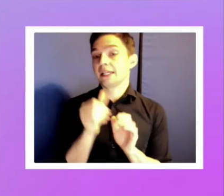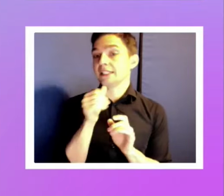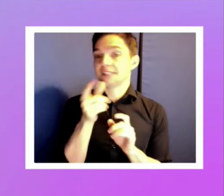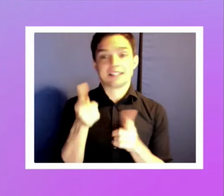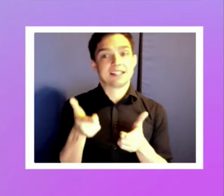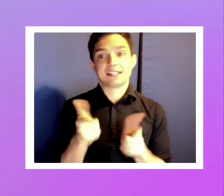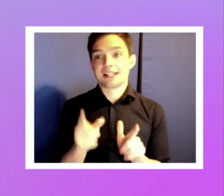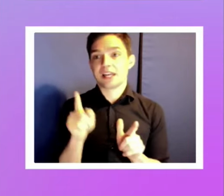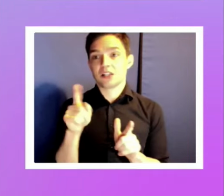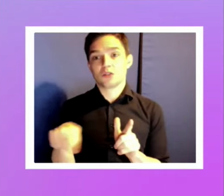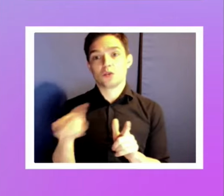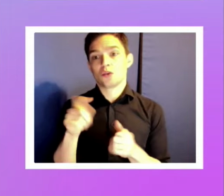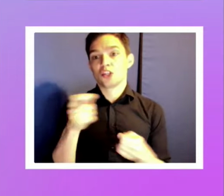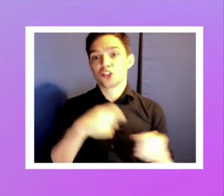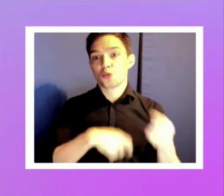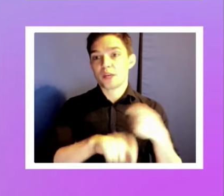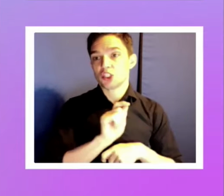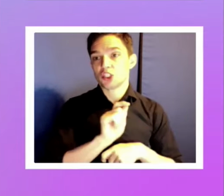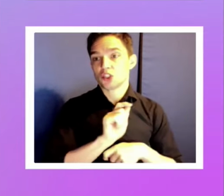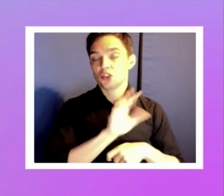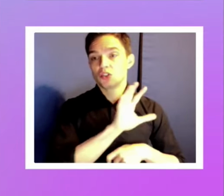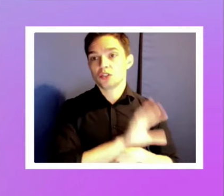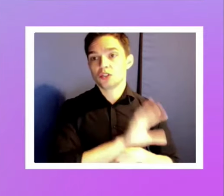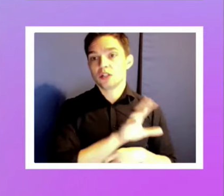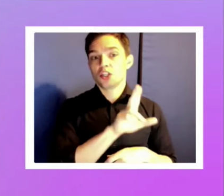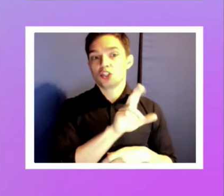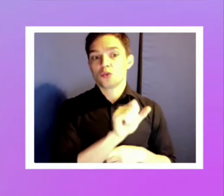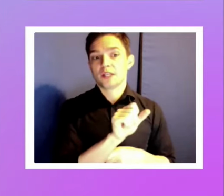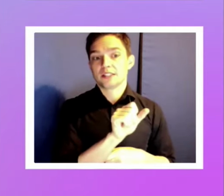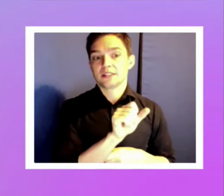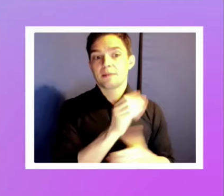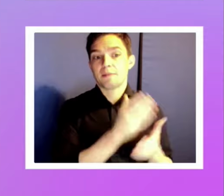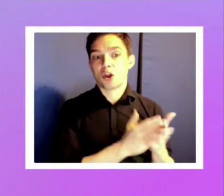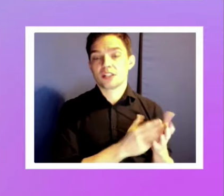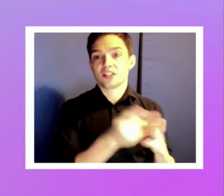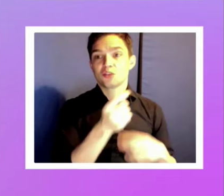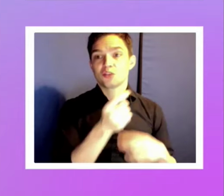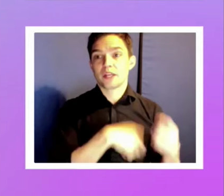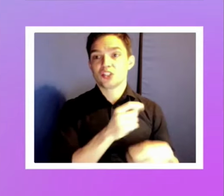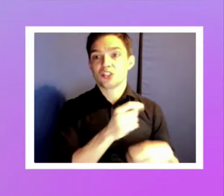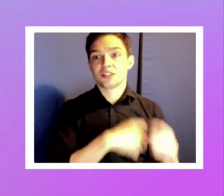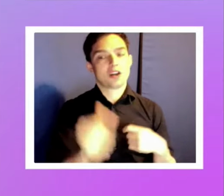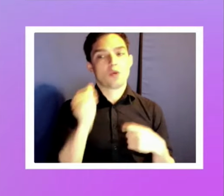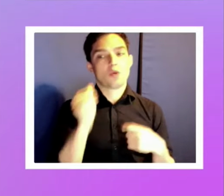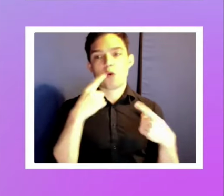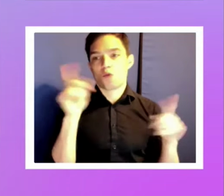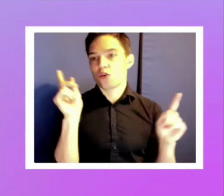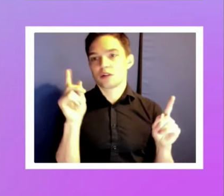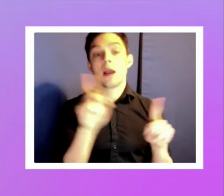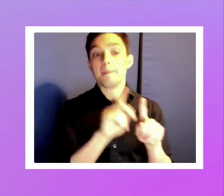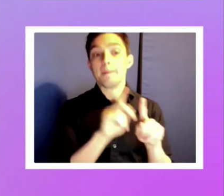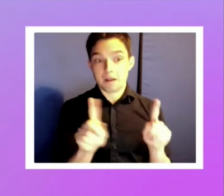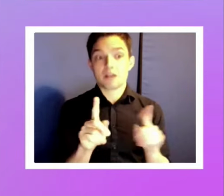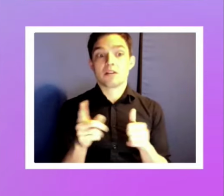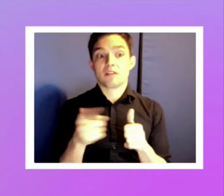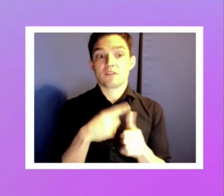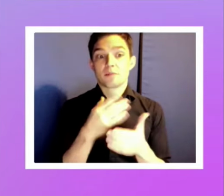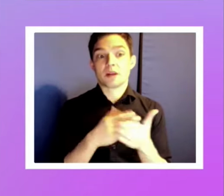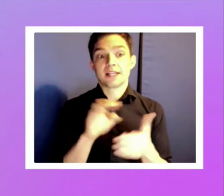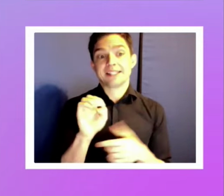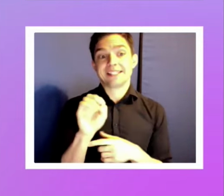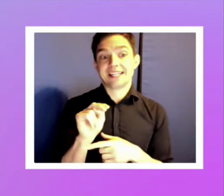you switch the United States part. That does not work, but the first bit, the